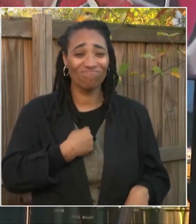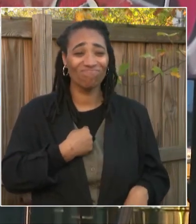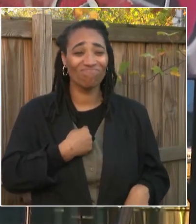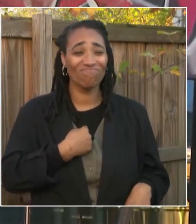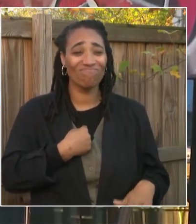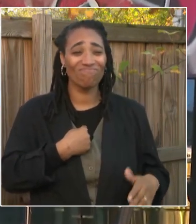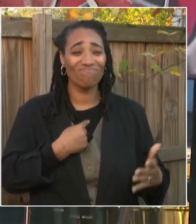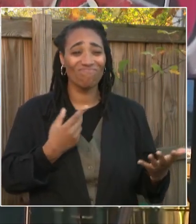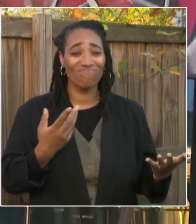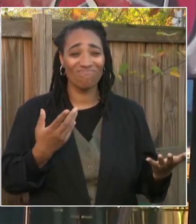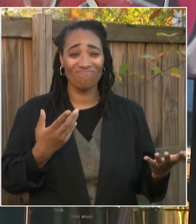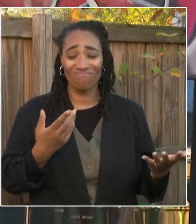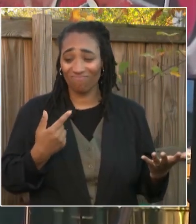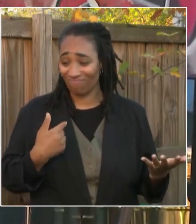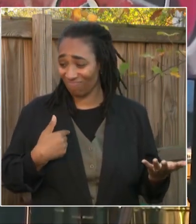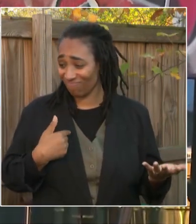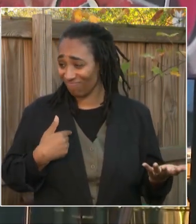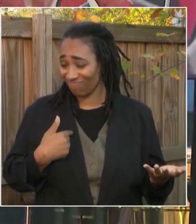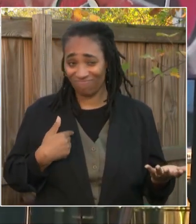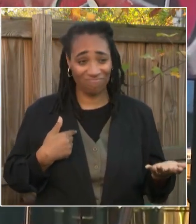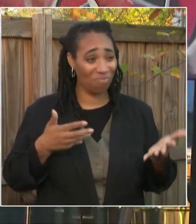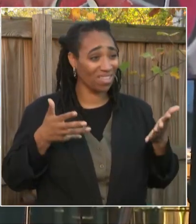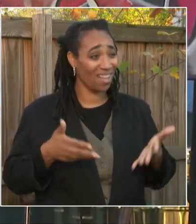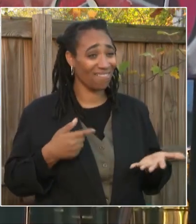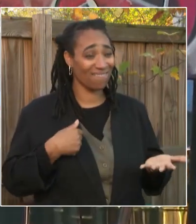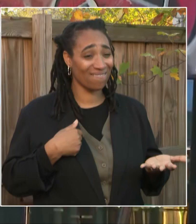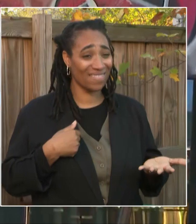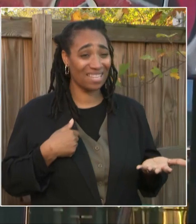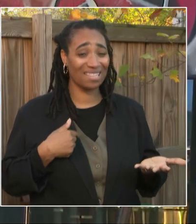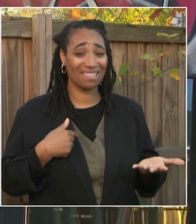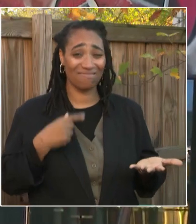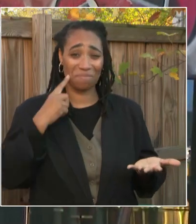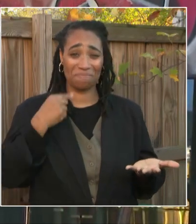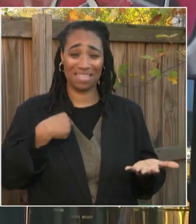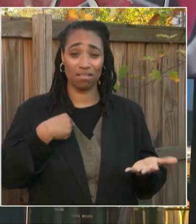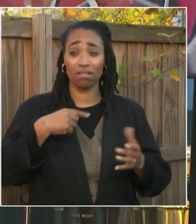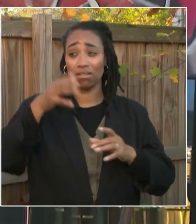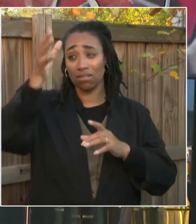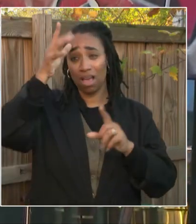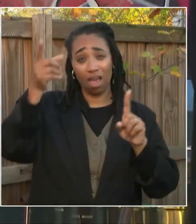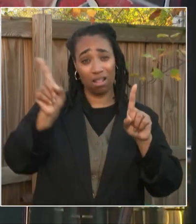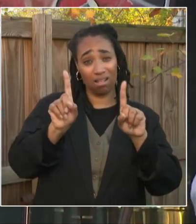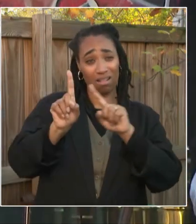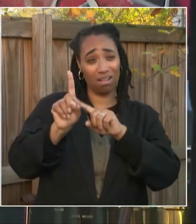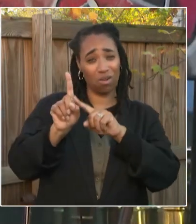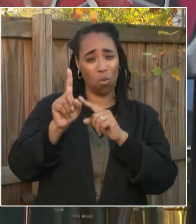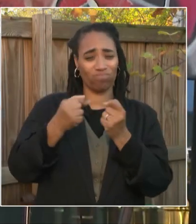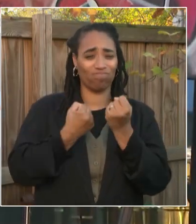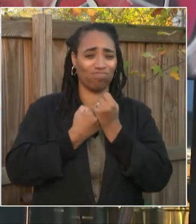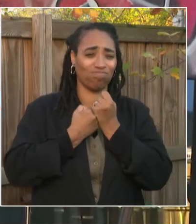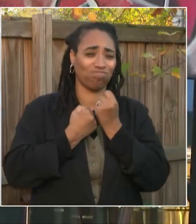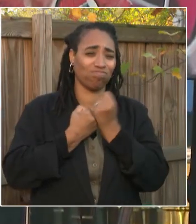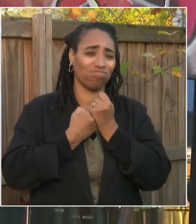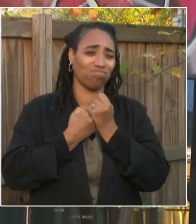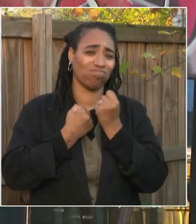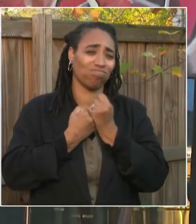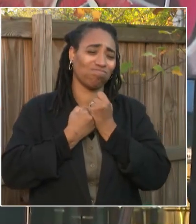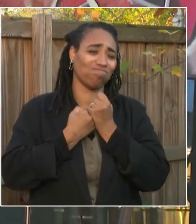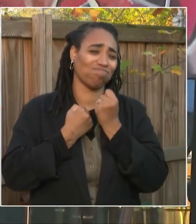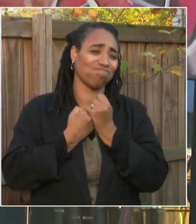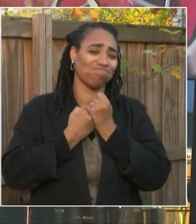dad, who always has my back, is always around having my back, because a lot of people don't